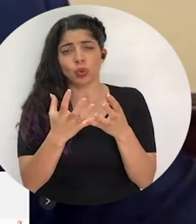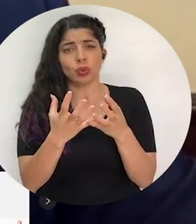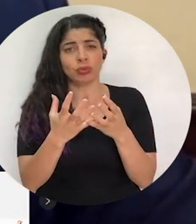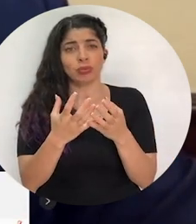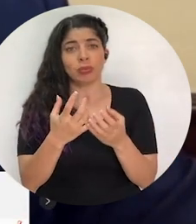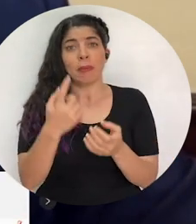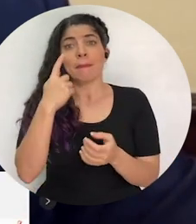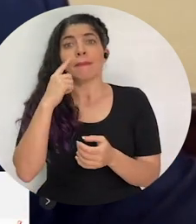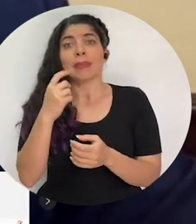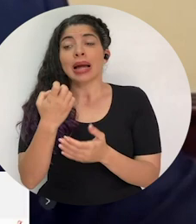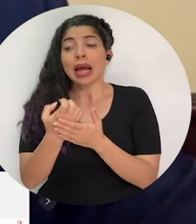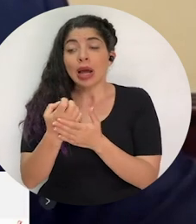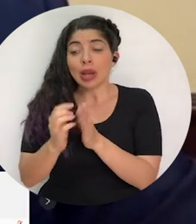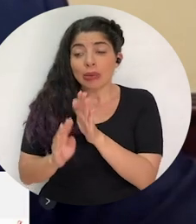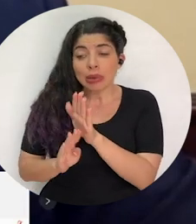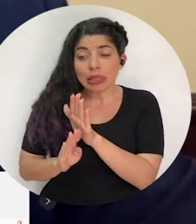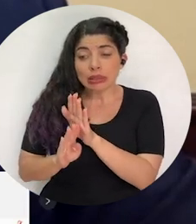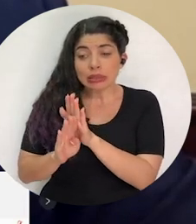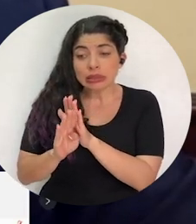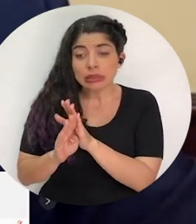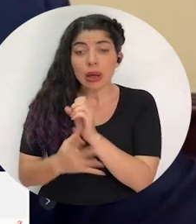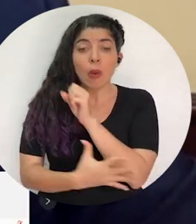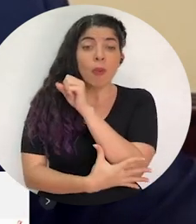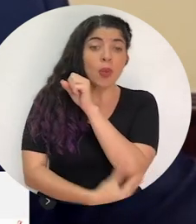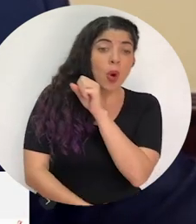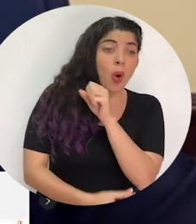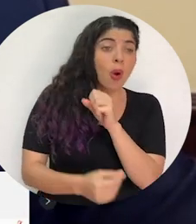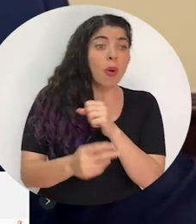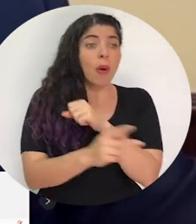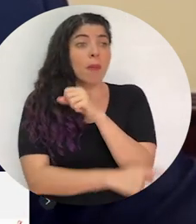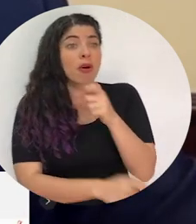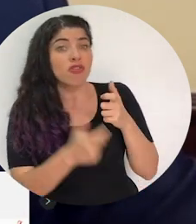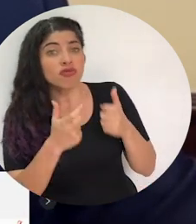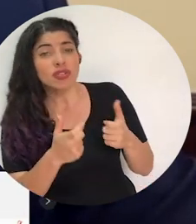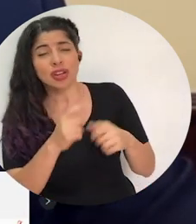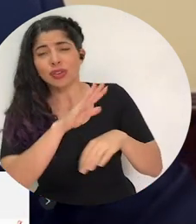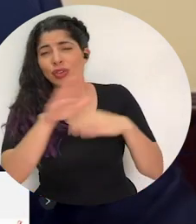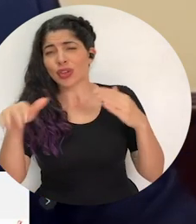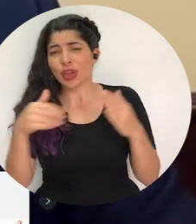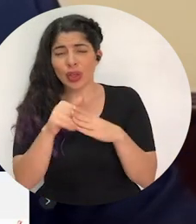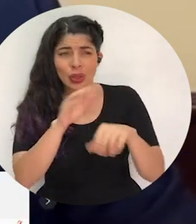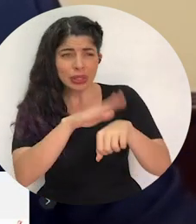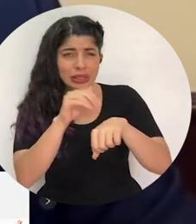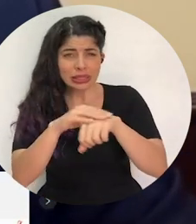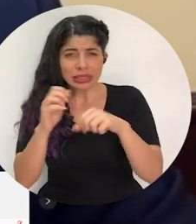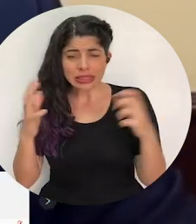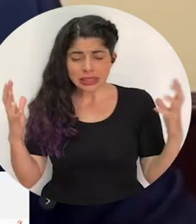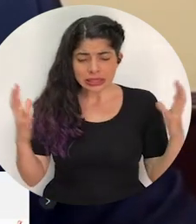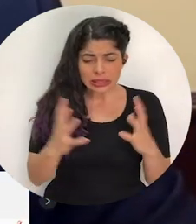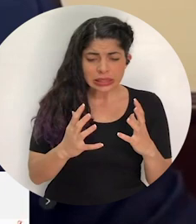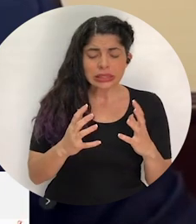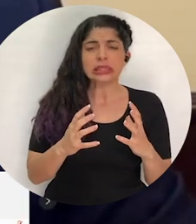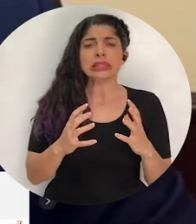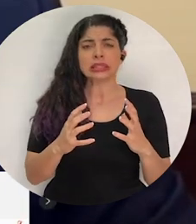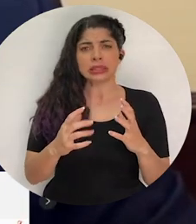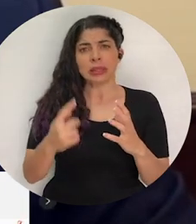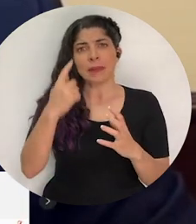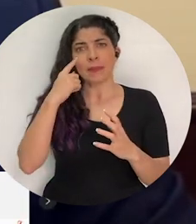from emerging economies, from poor and rich countries as well, to make such